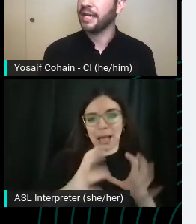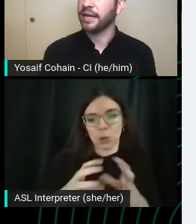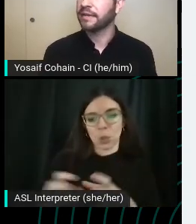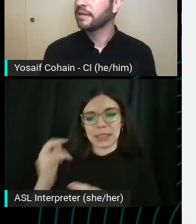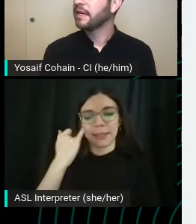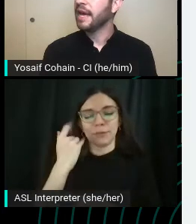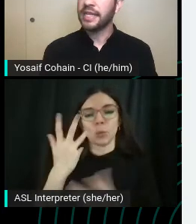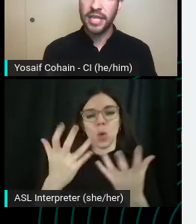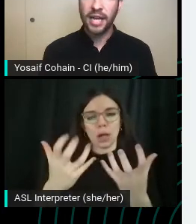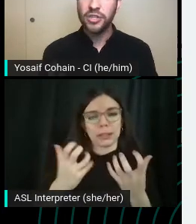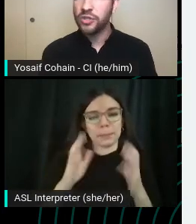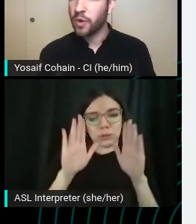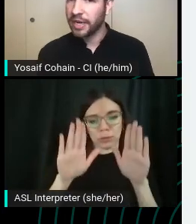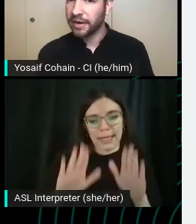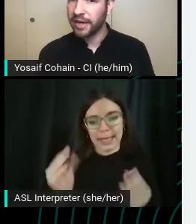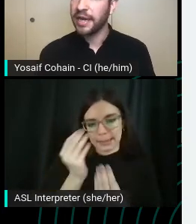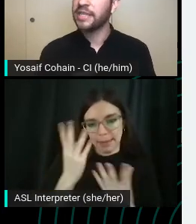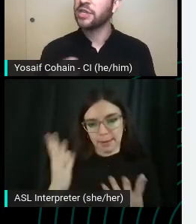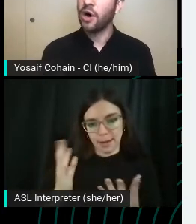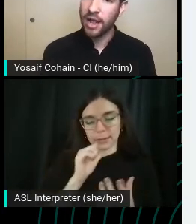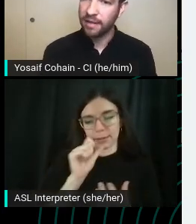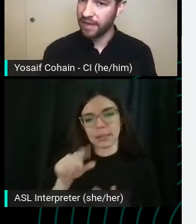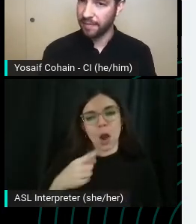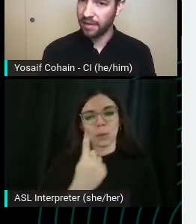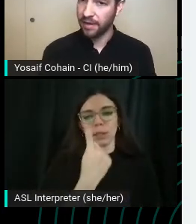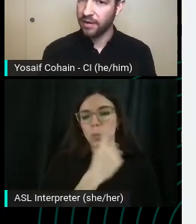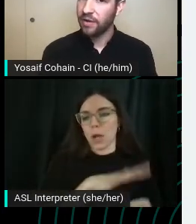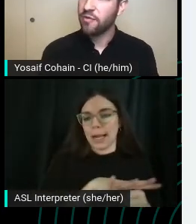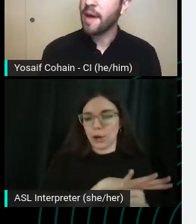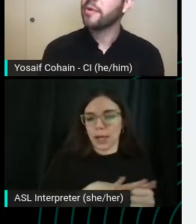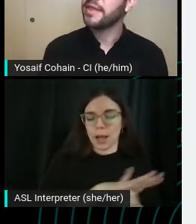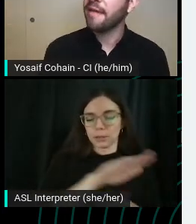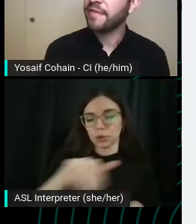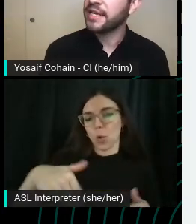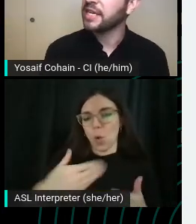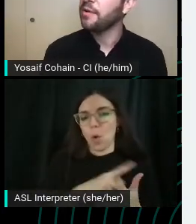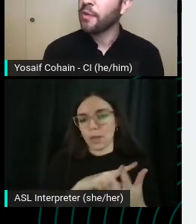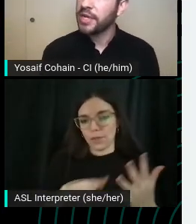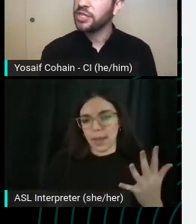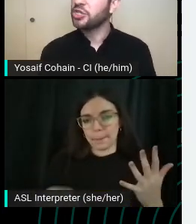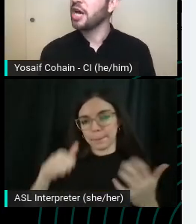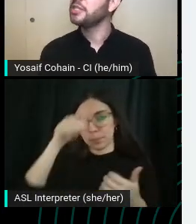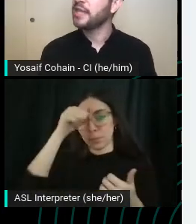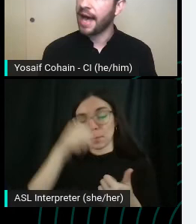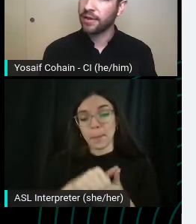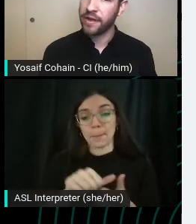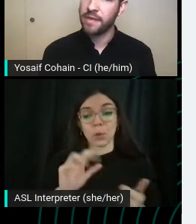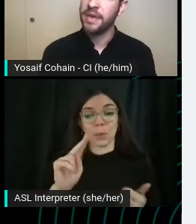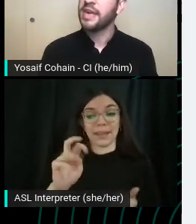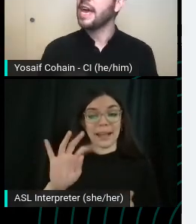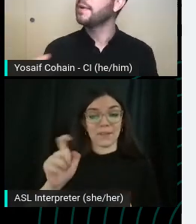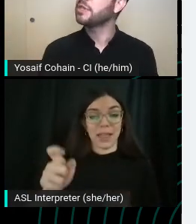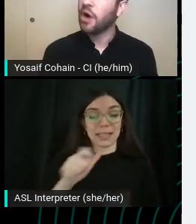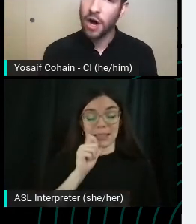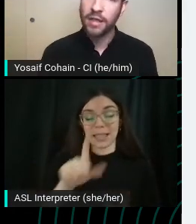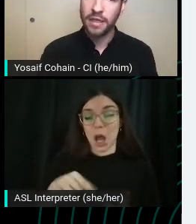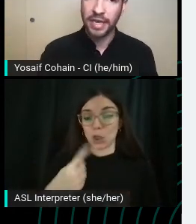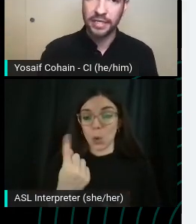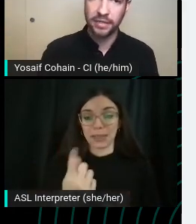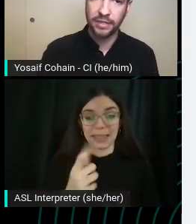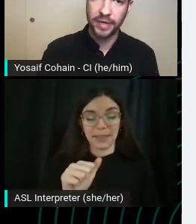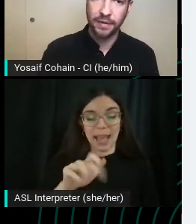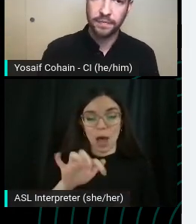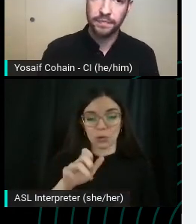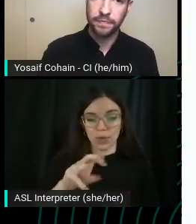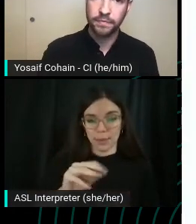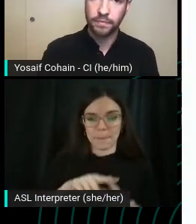at data. It's not just one area, it's all of them. Remember with Netflix, it wasn't just the algorithm, it was all the things